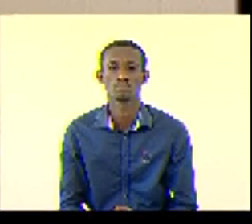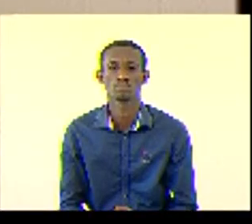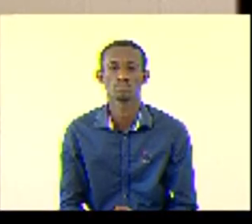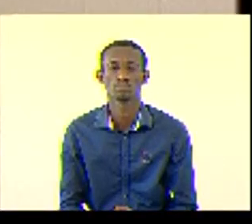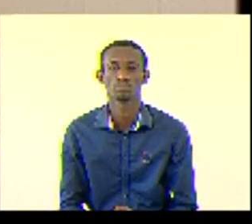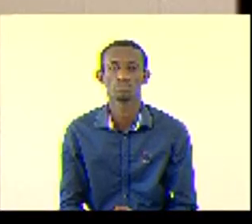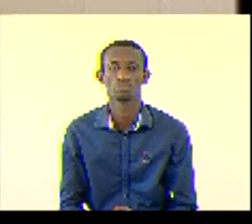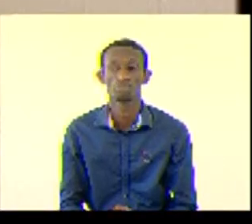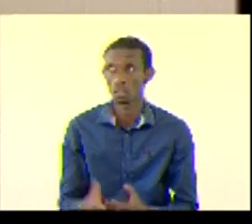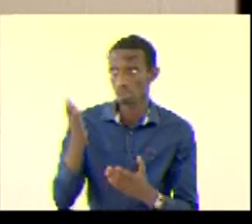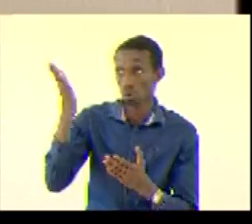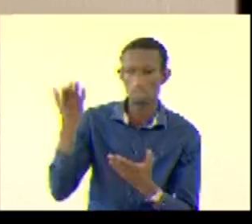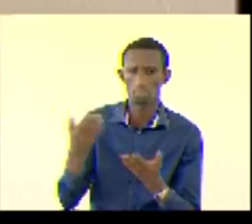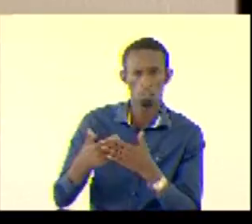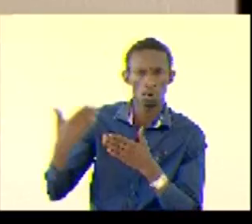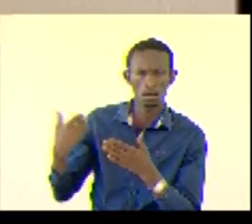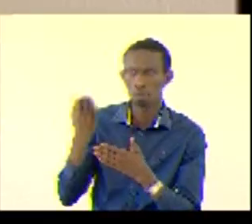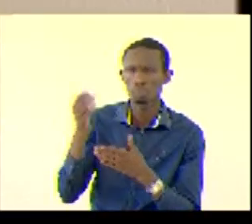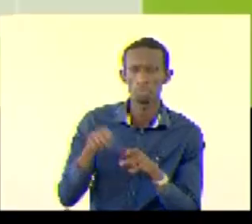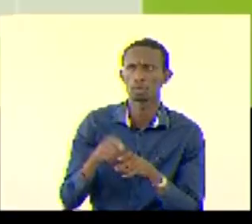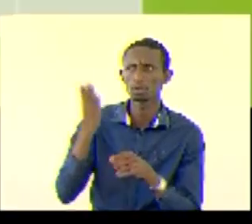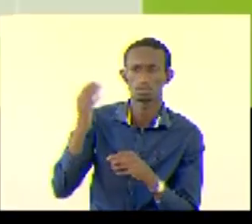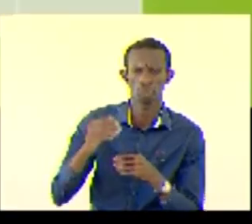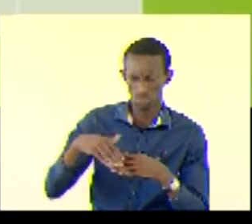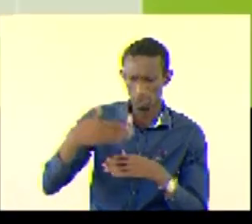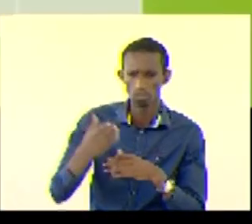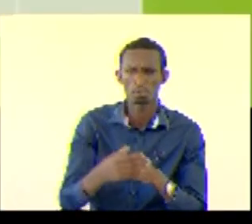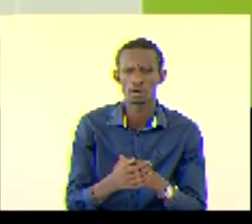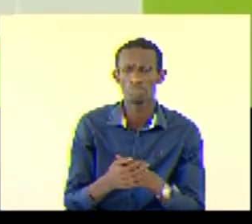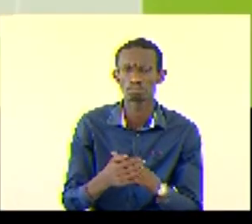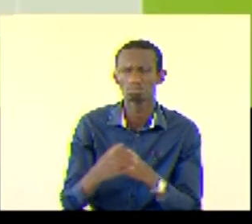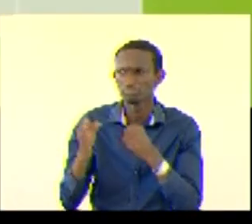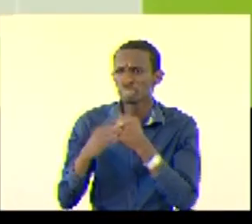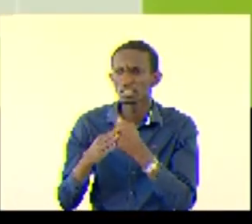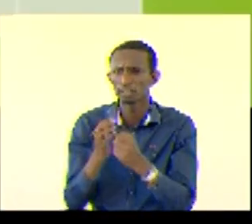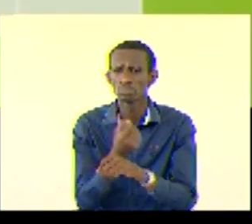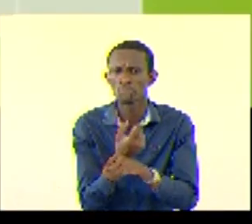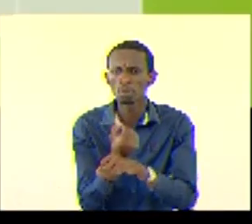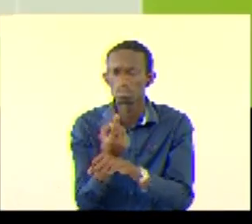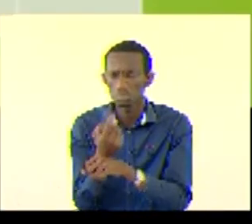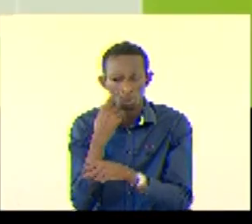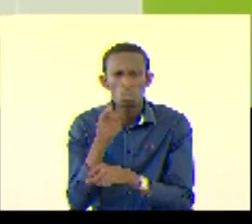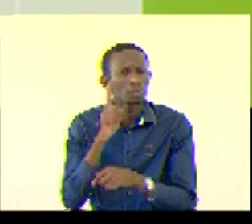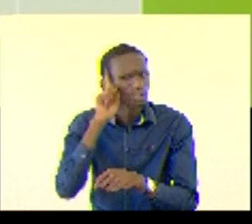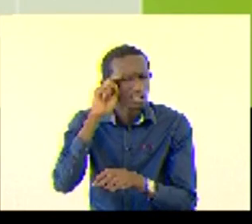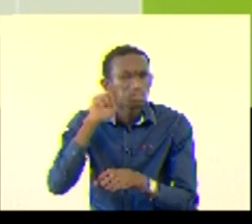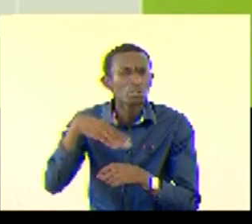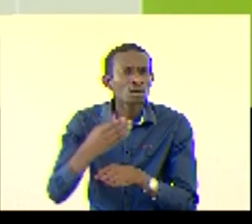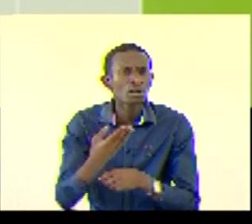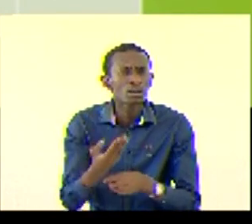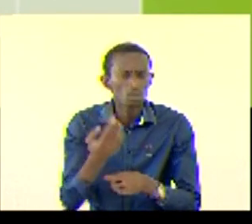This is how it was. These are the values. After 90 seconds, what do you expect? What do you have in the